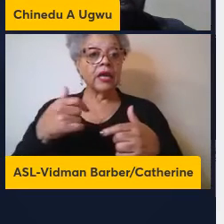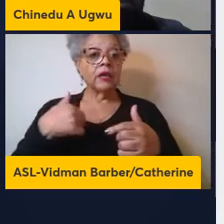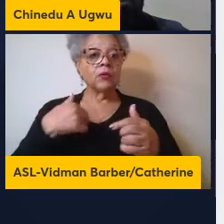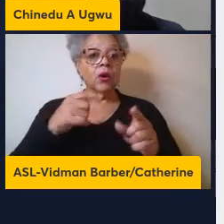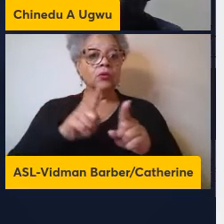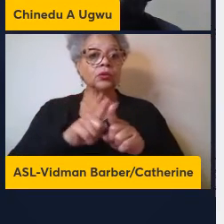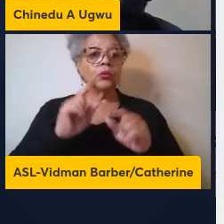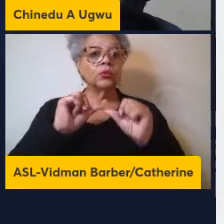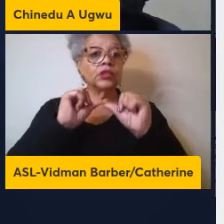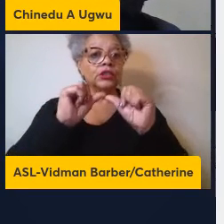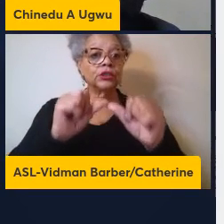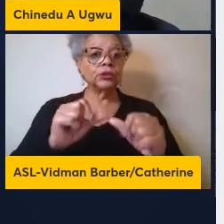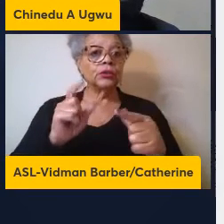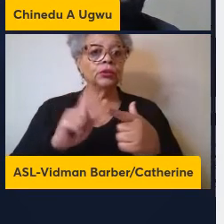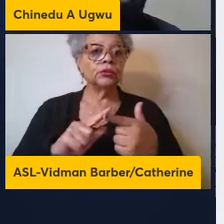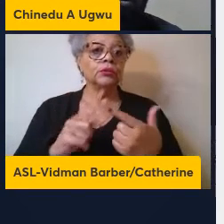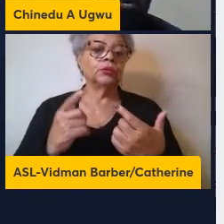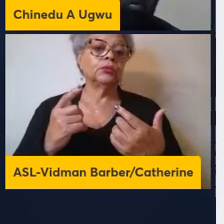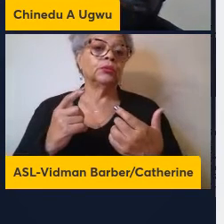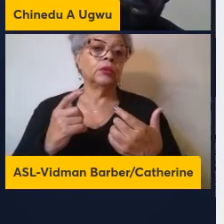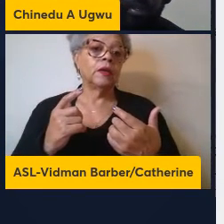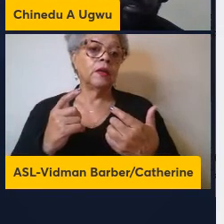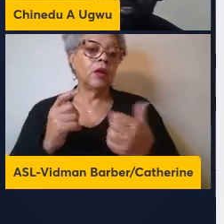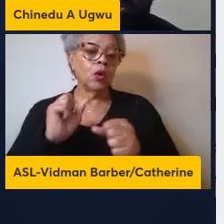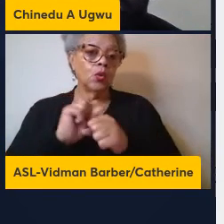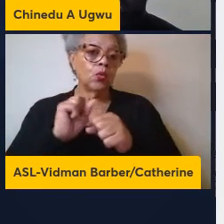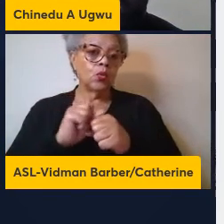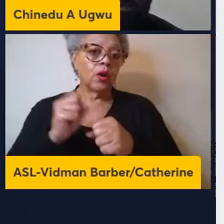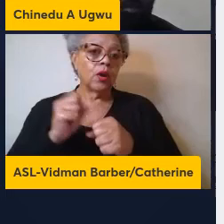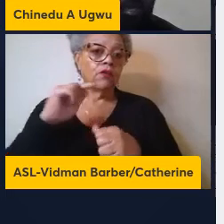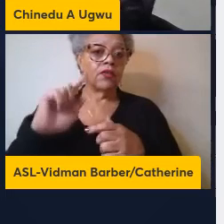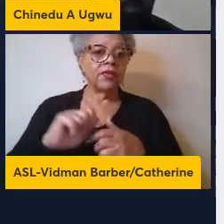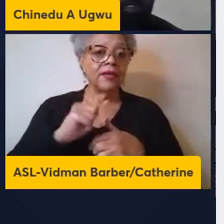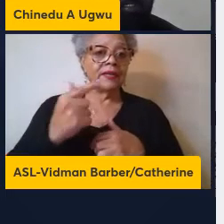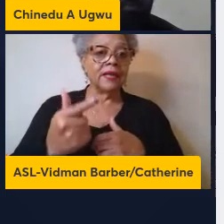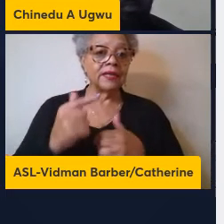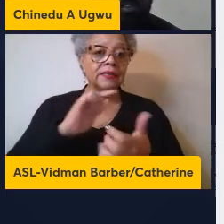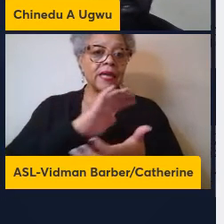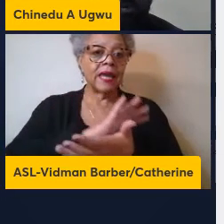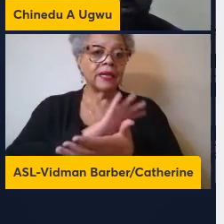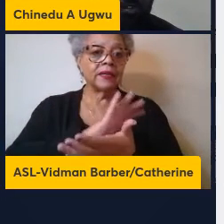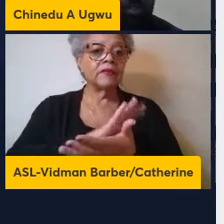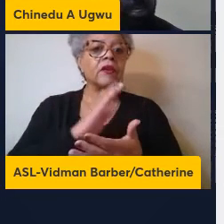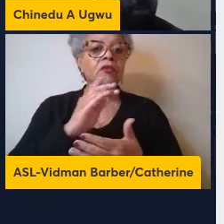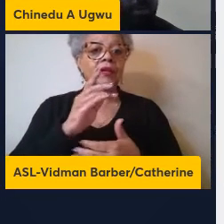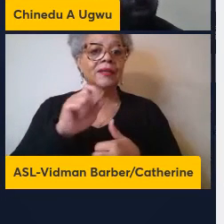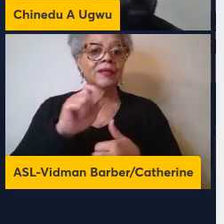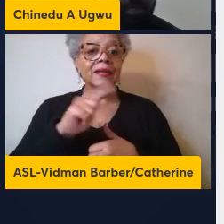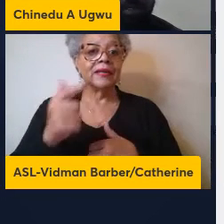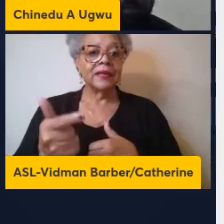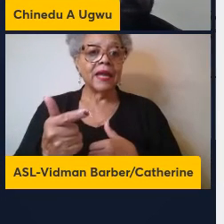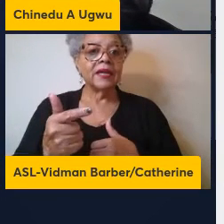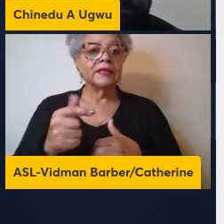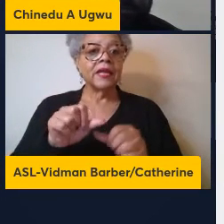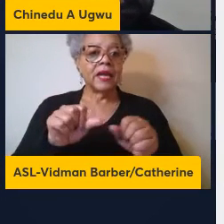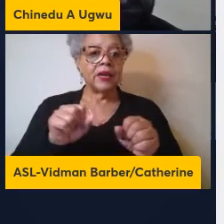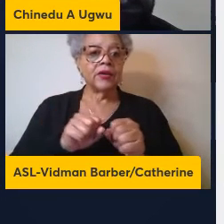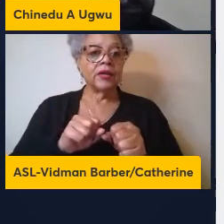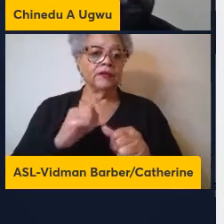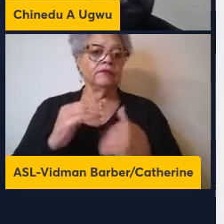then continue the immunosurveillance work for the next epidemic and for the next pathogen that will cause a pandemic.